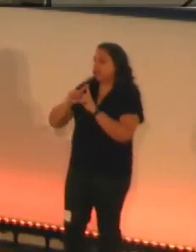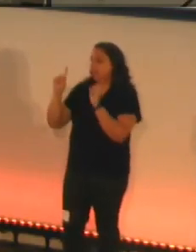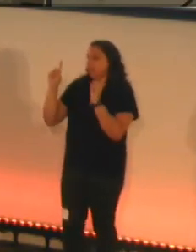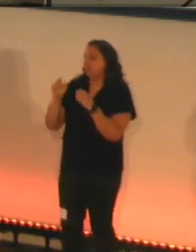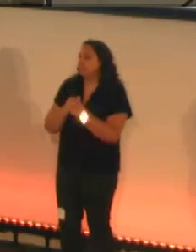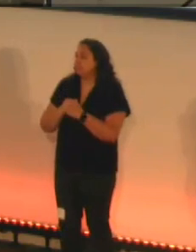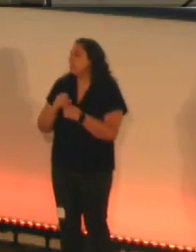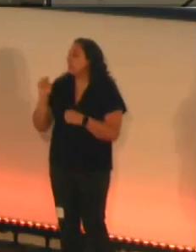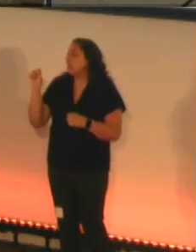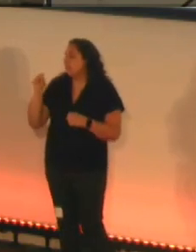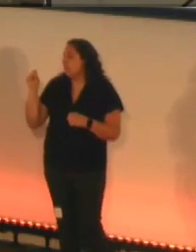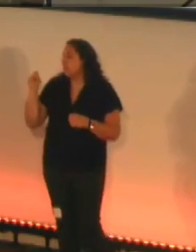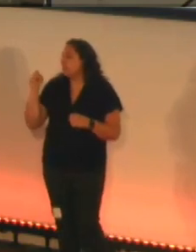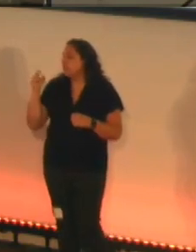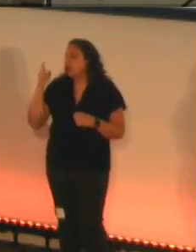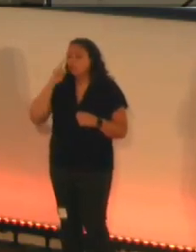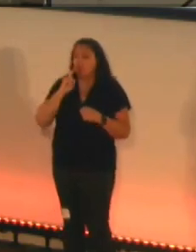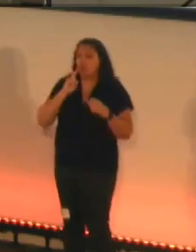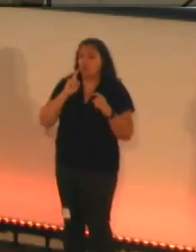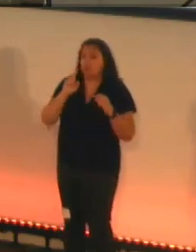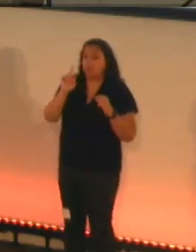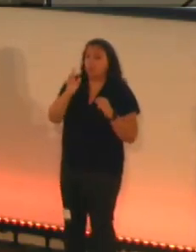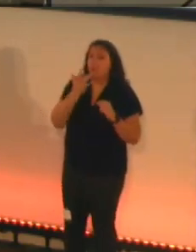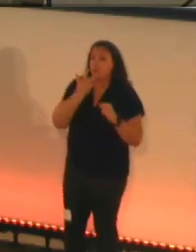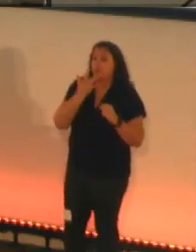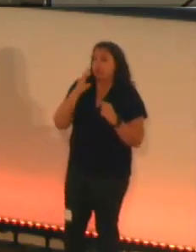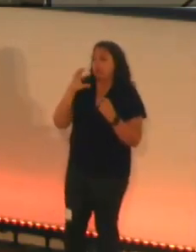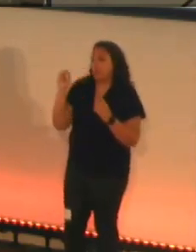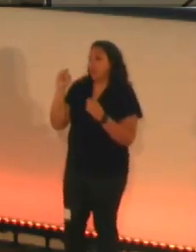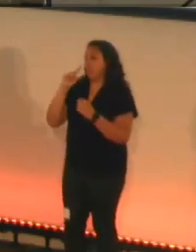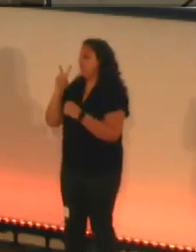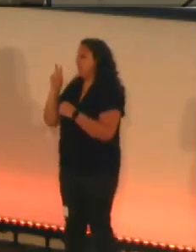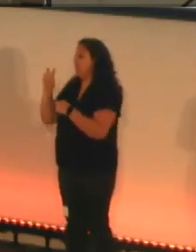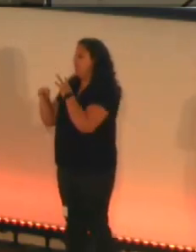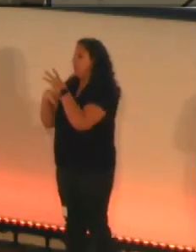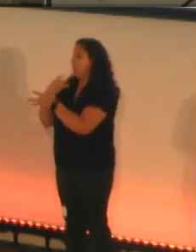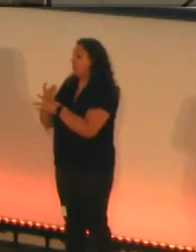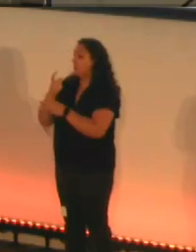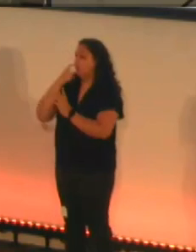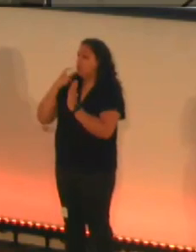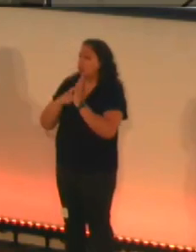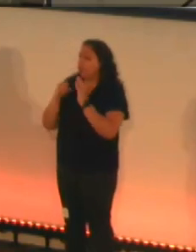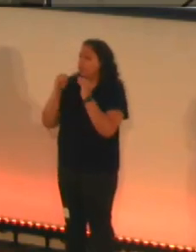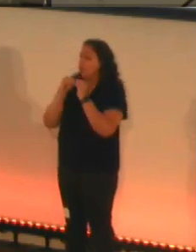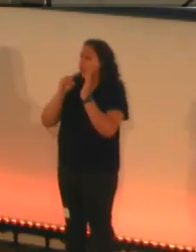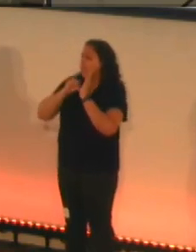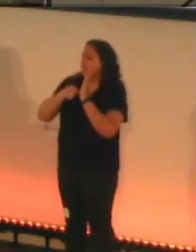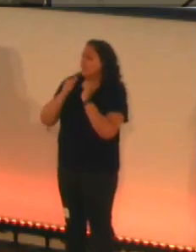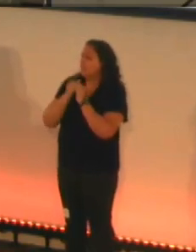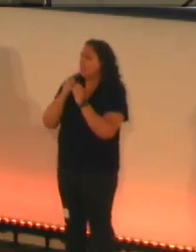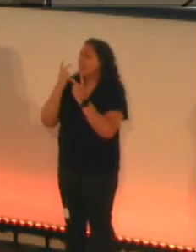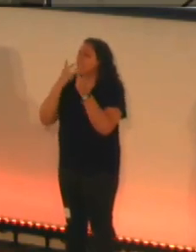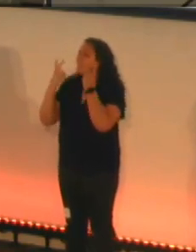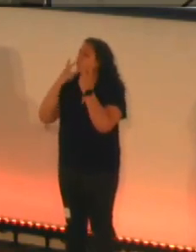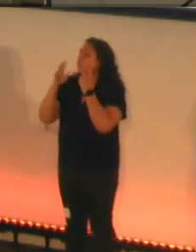differences between their preferences they had for guidance in the physical world and VR, we actually found that there was a lot more emphasis on visual